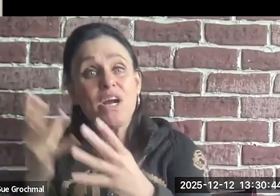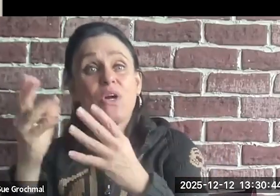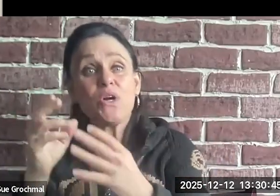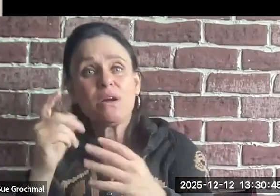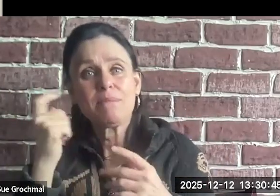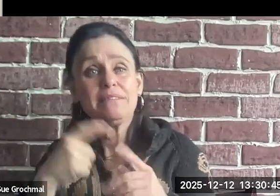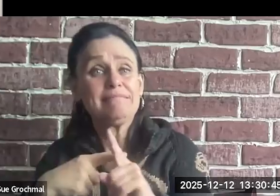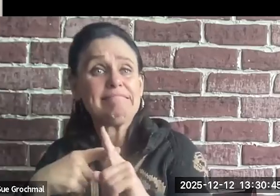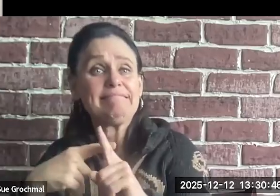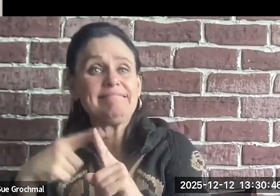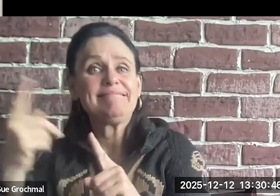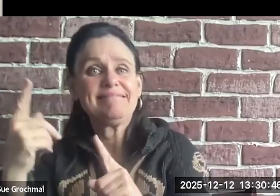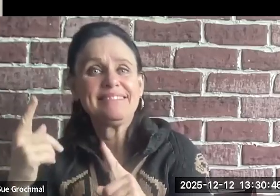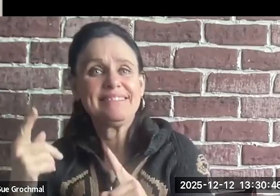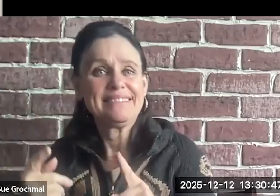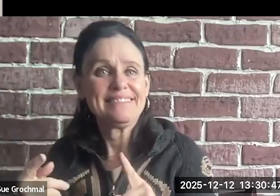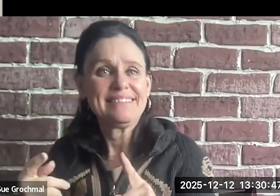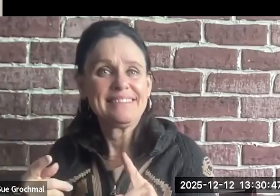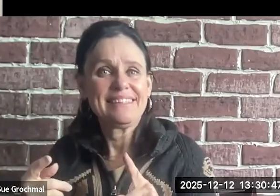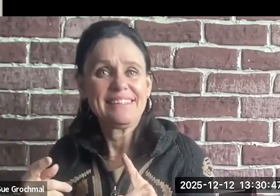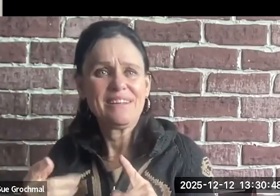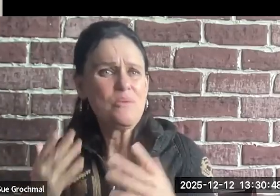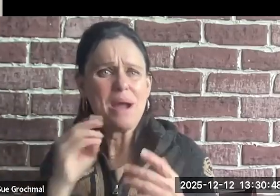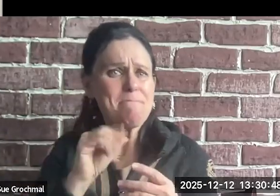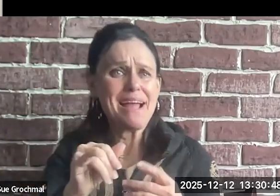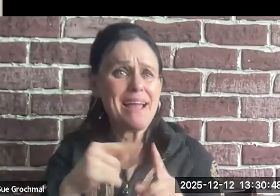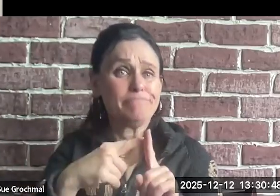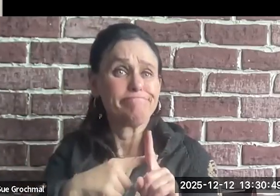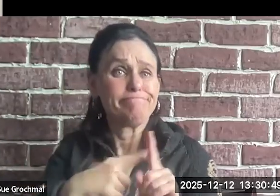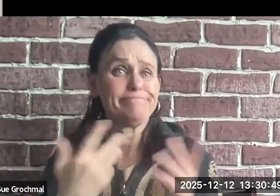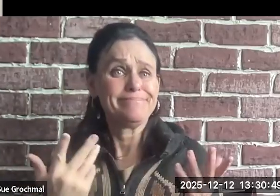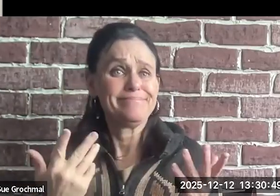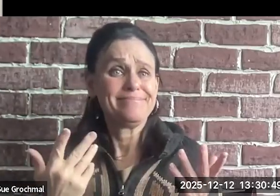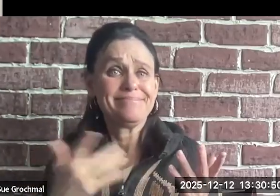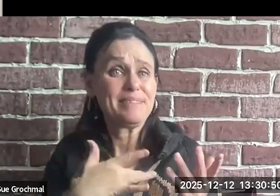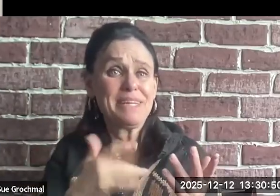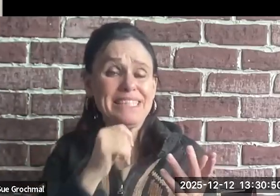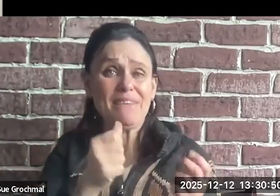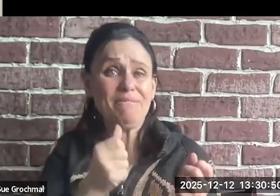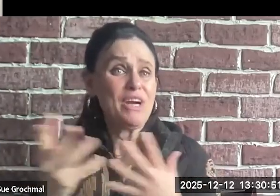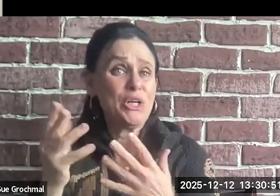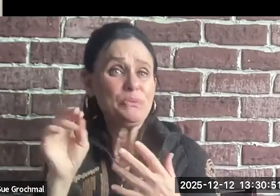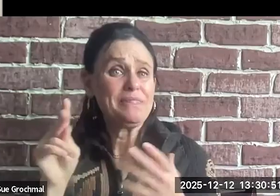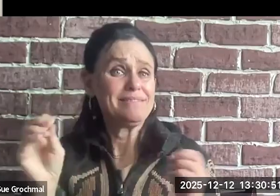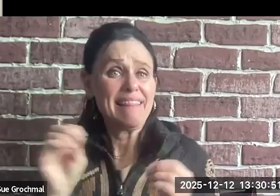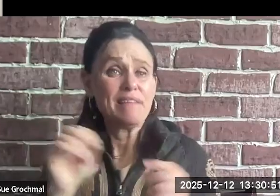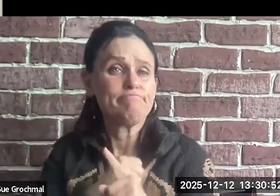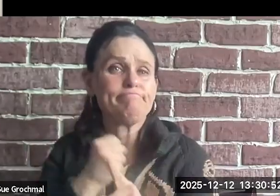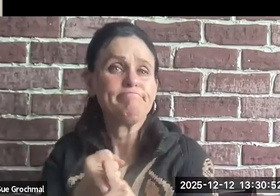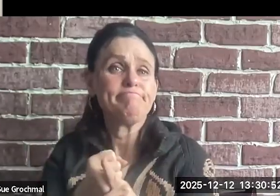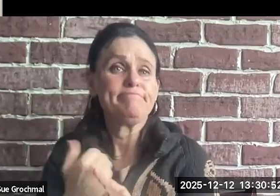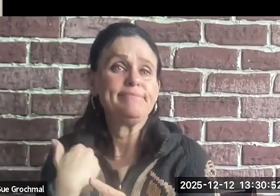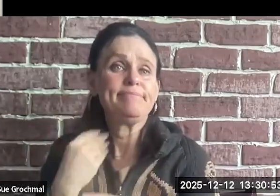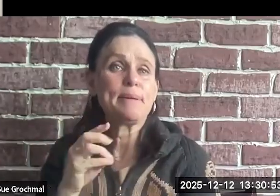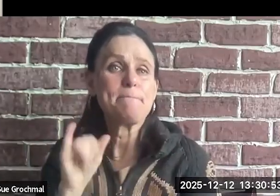the temperatures aren't normally high enough for the wildfires to be a huge risk at that point. But